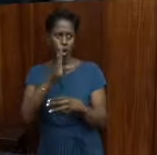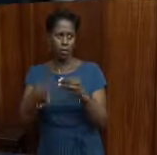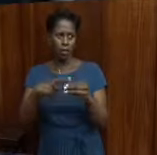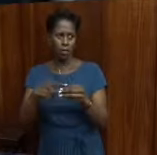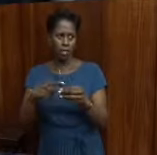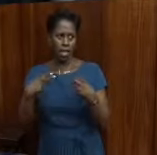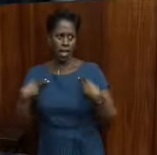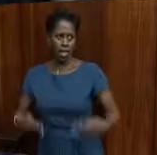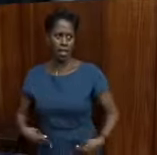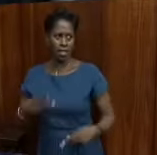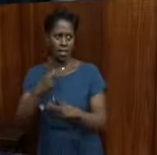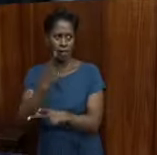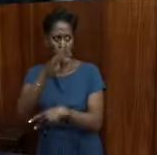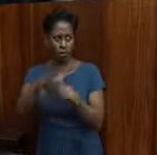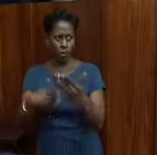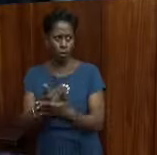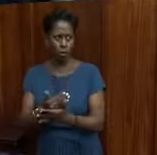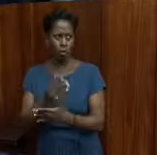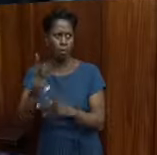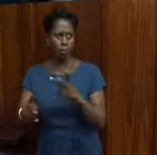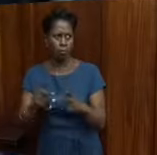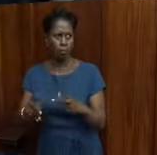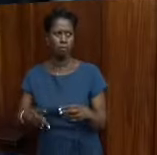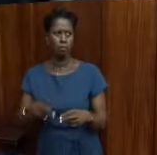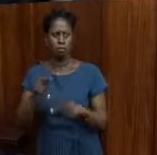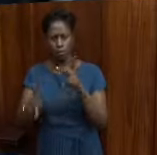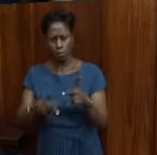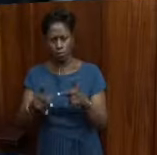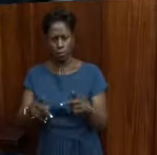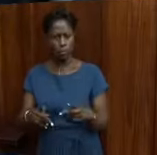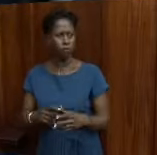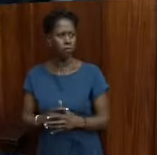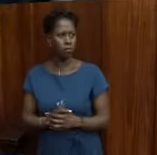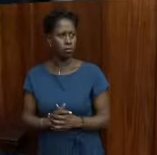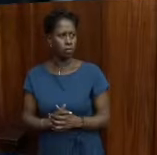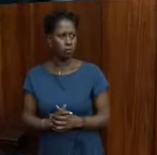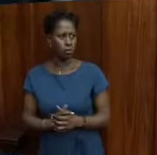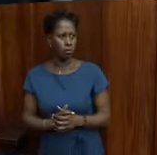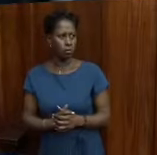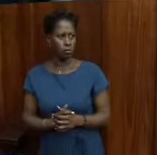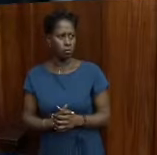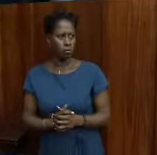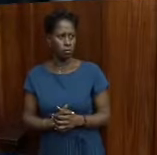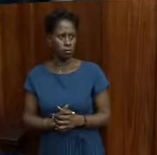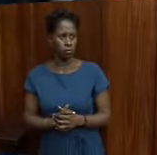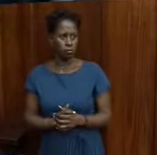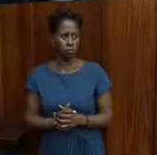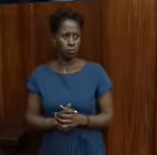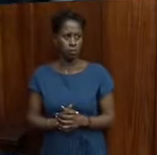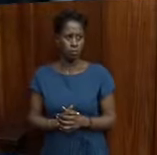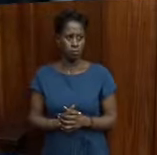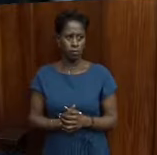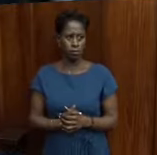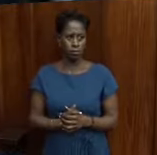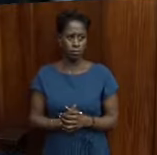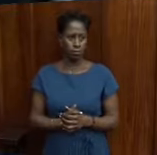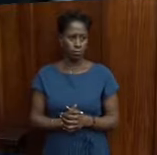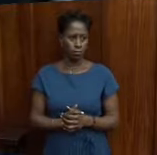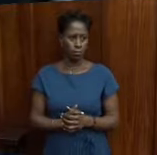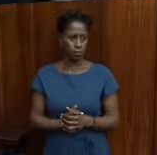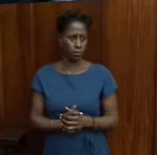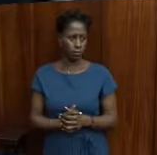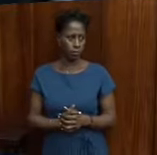and response, given the growing threat posed by new and emerging diseases. Mr. Speaker,